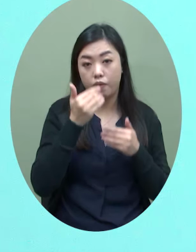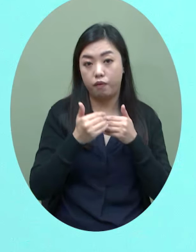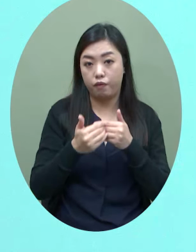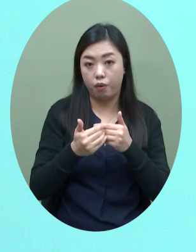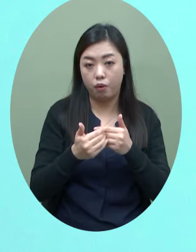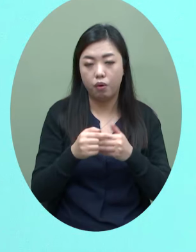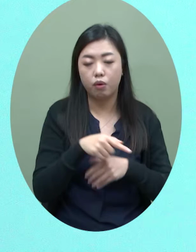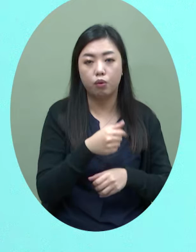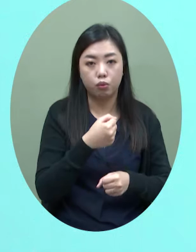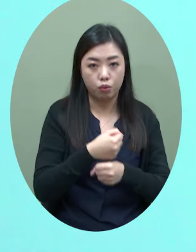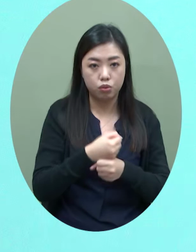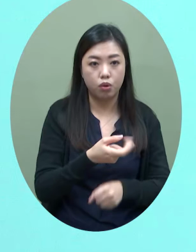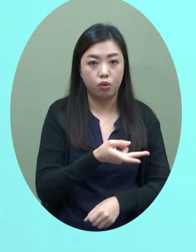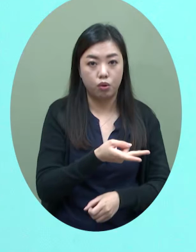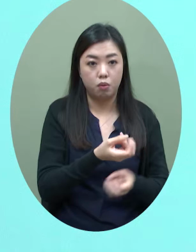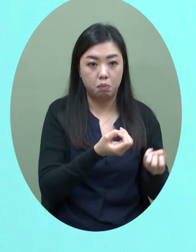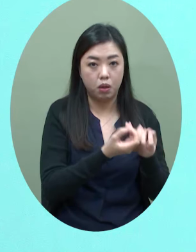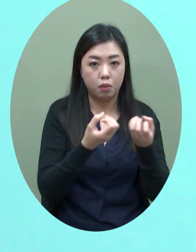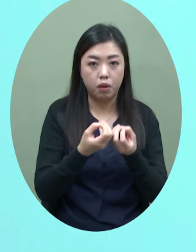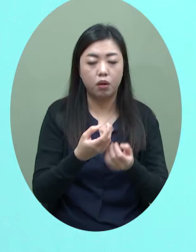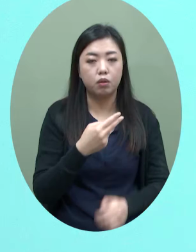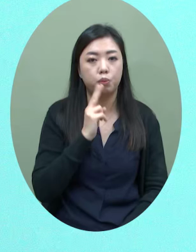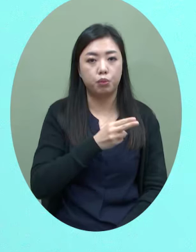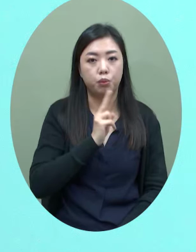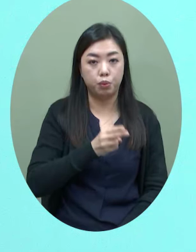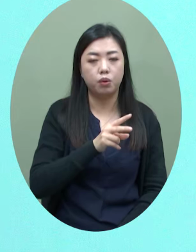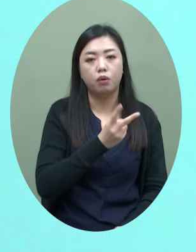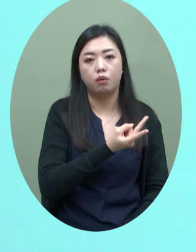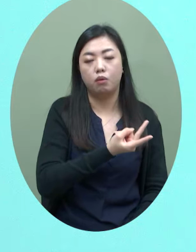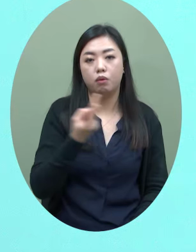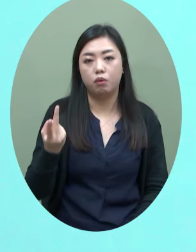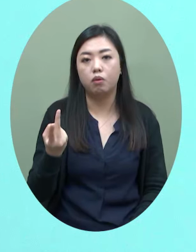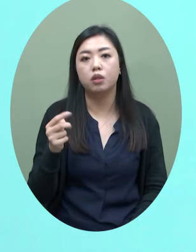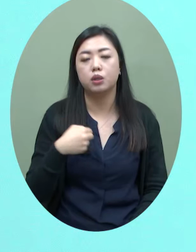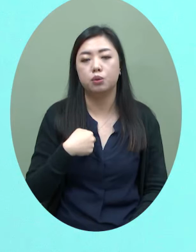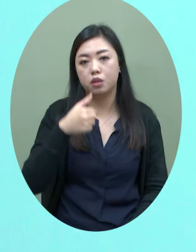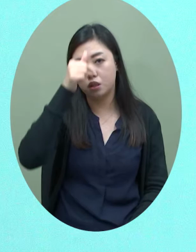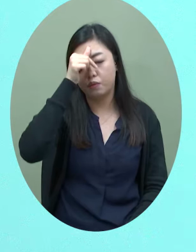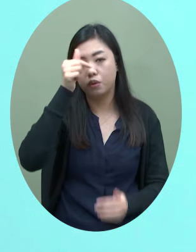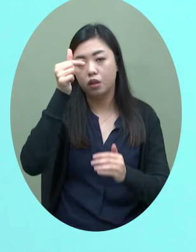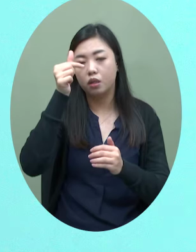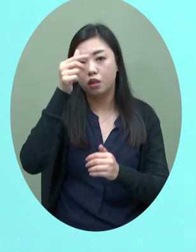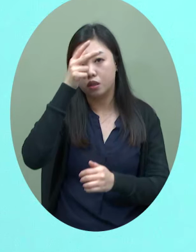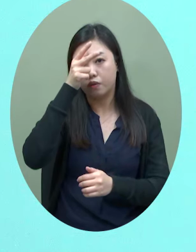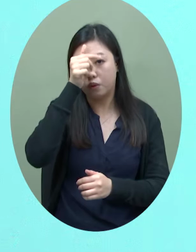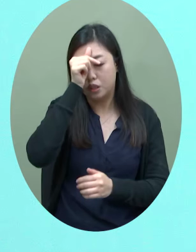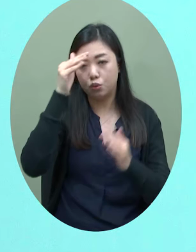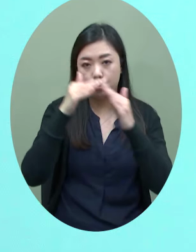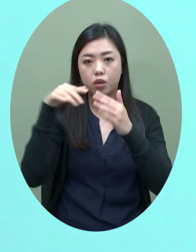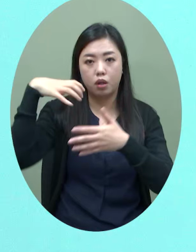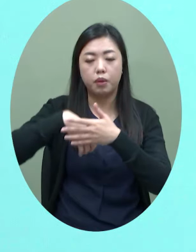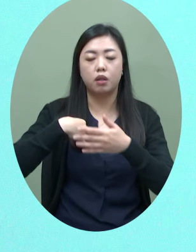for isolation and treatment, and they have already been admitted into the hospital last night. That's point number